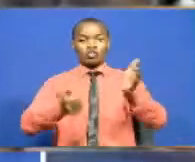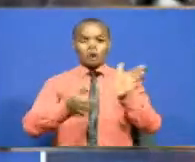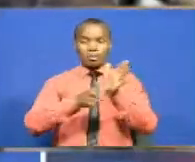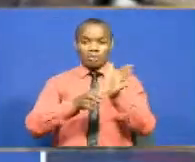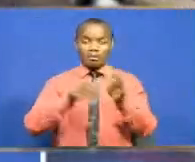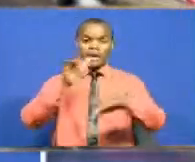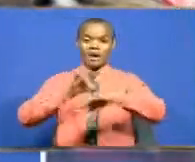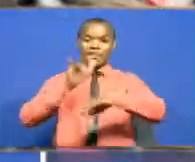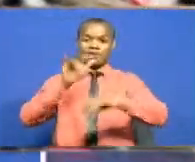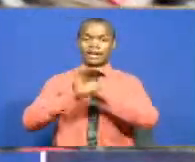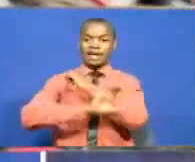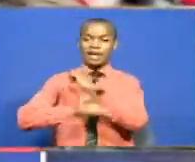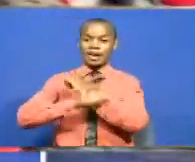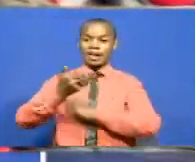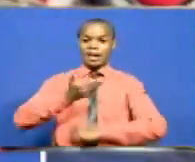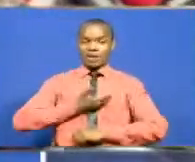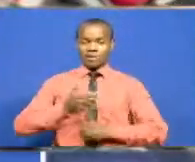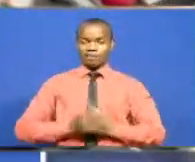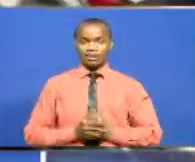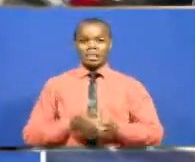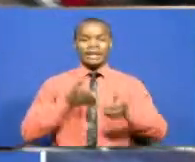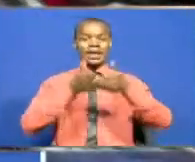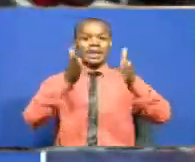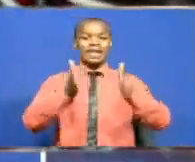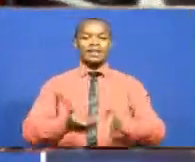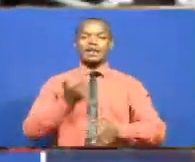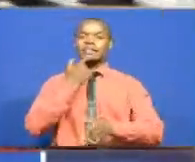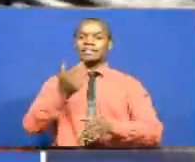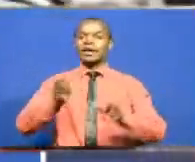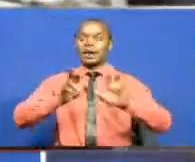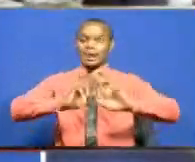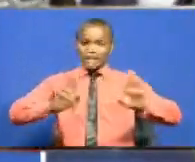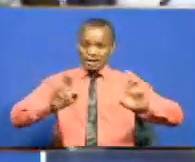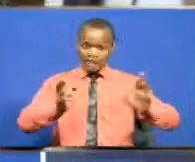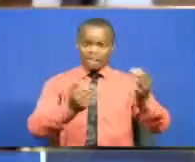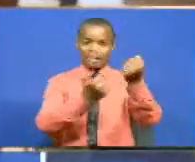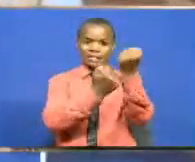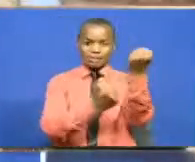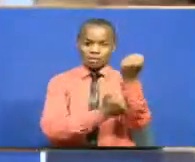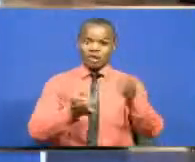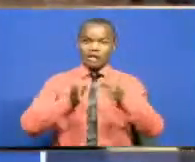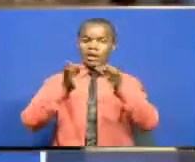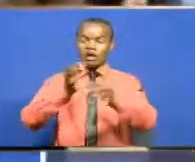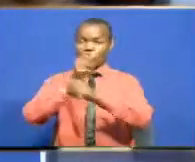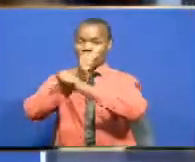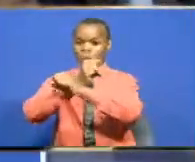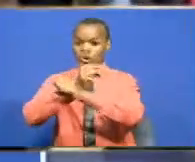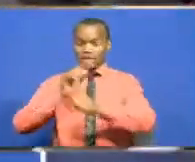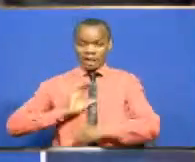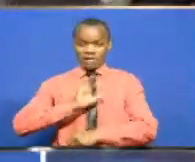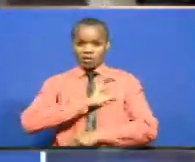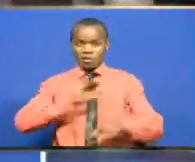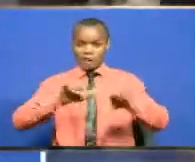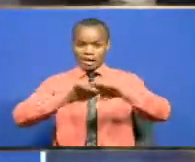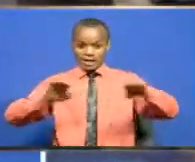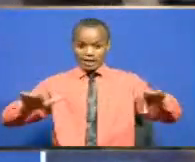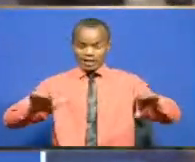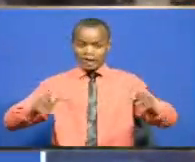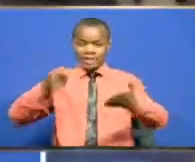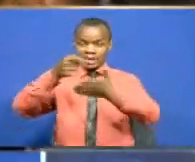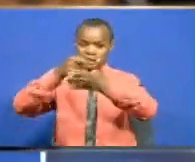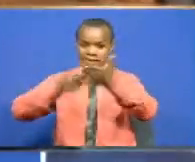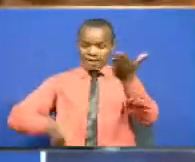country. The leaders said they will be ready to support the document if issues like the protection of the community land, revenue